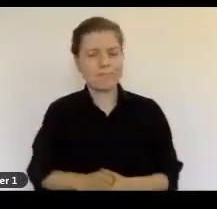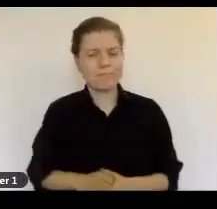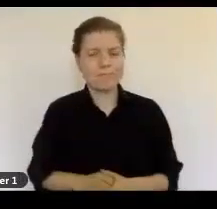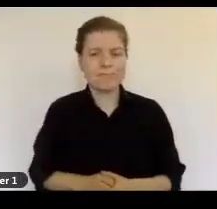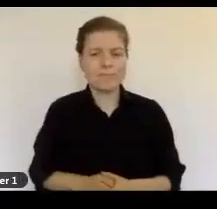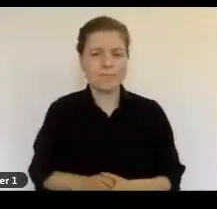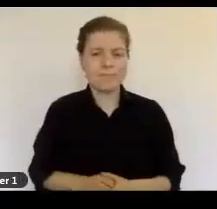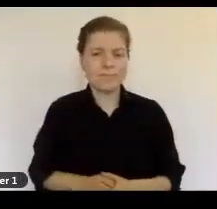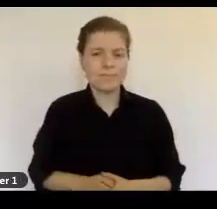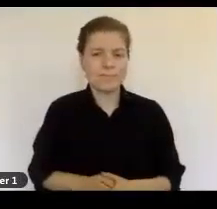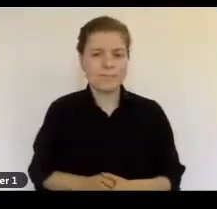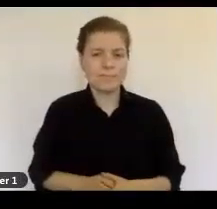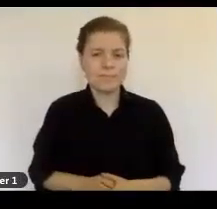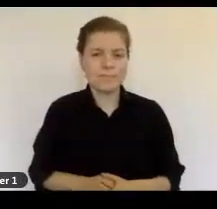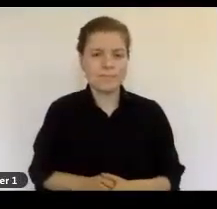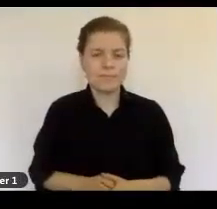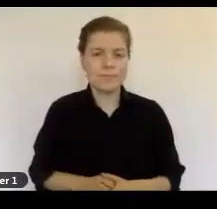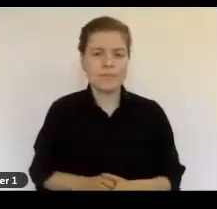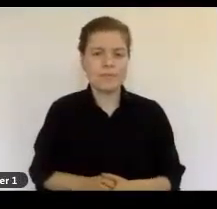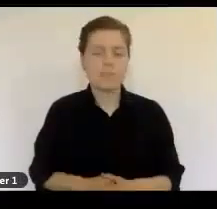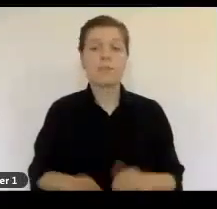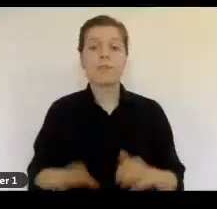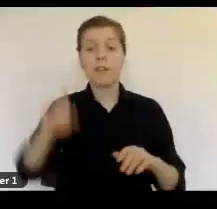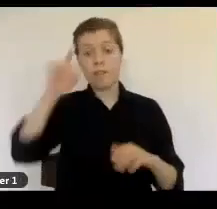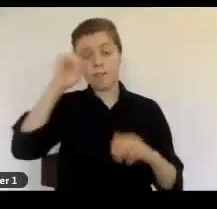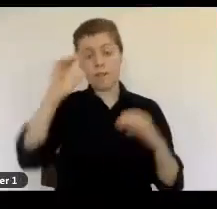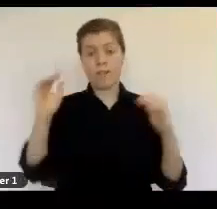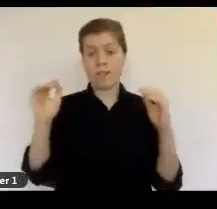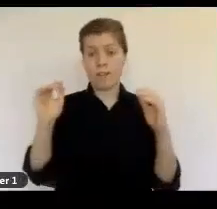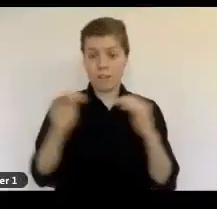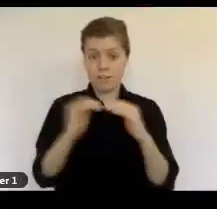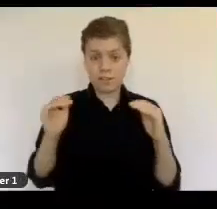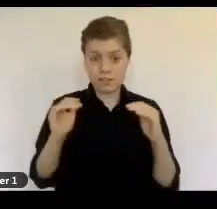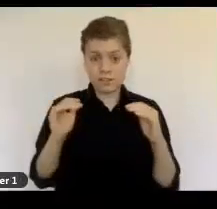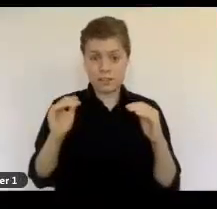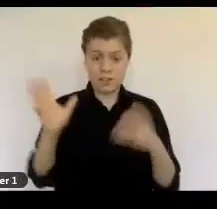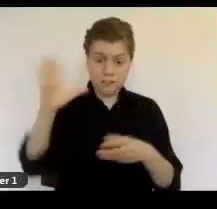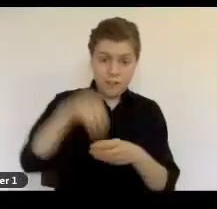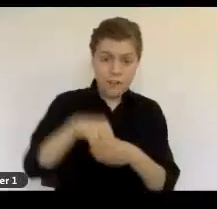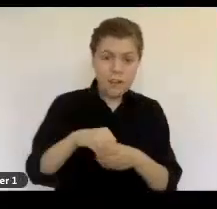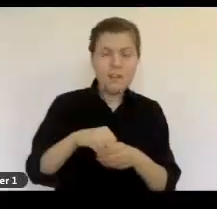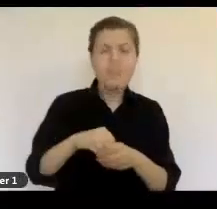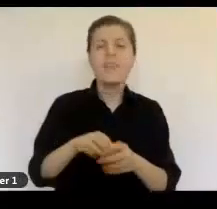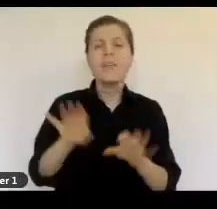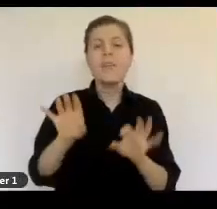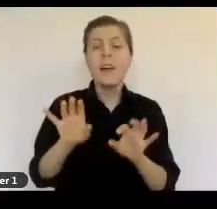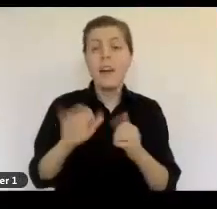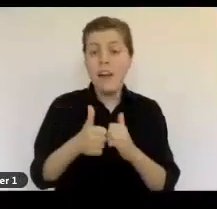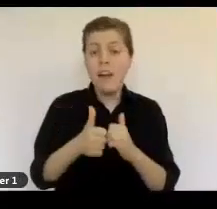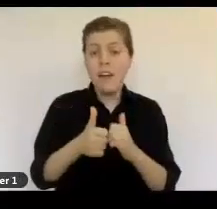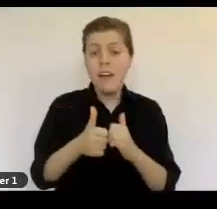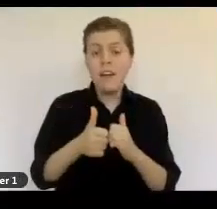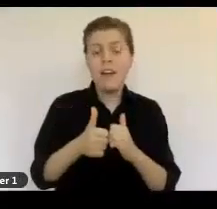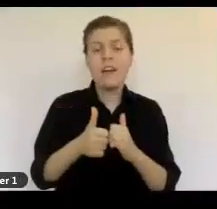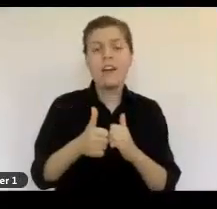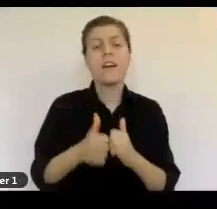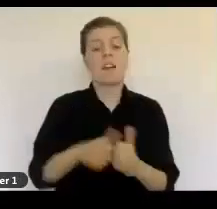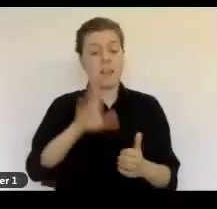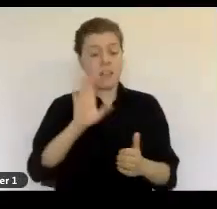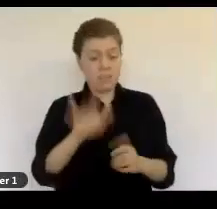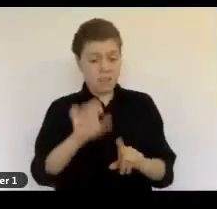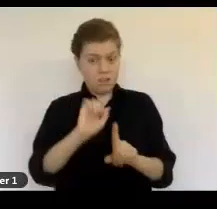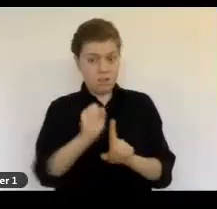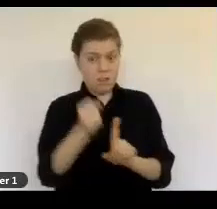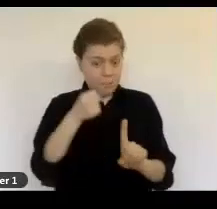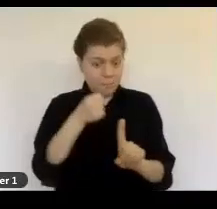So there's an emergency situation, and the way to plan for bringing equity into focus and the way to make sure that